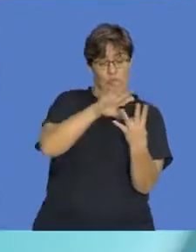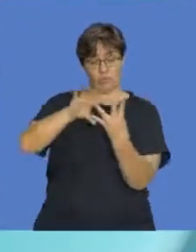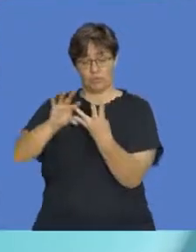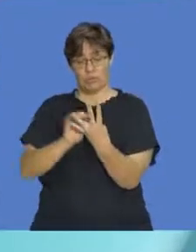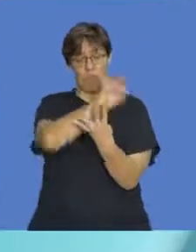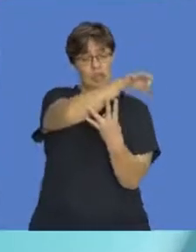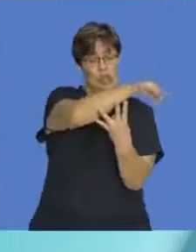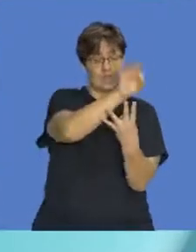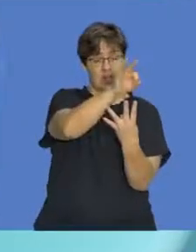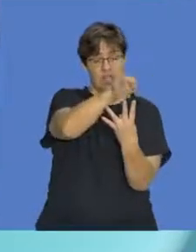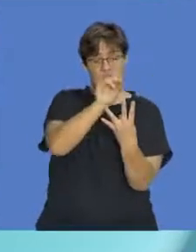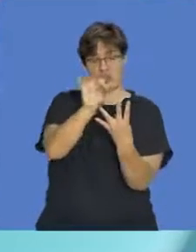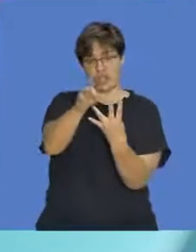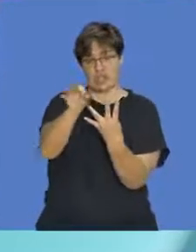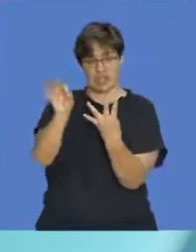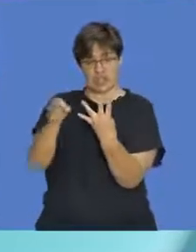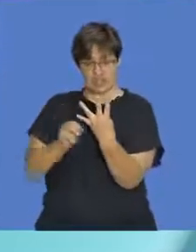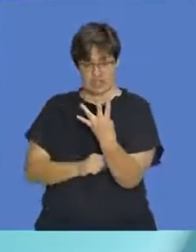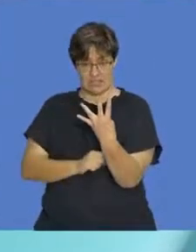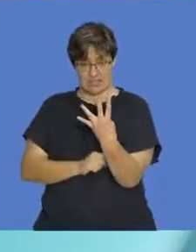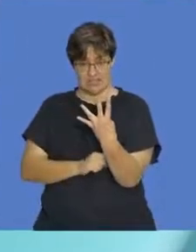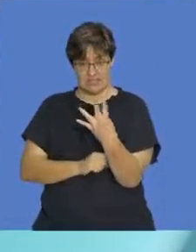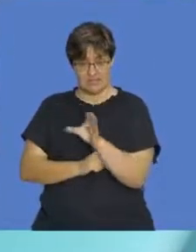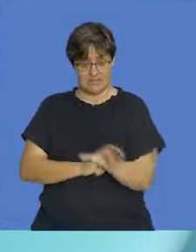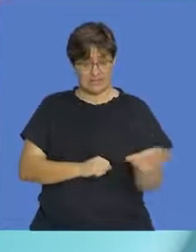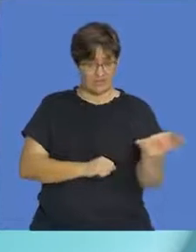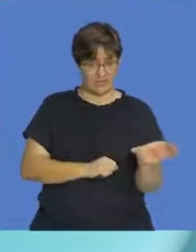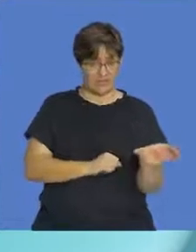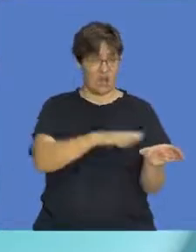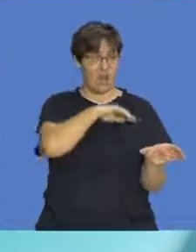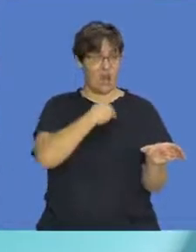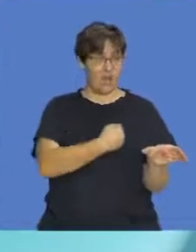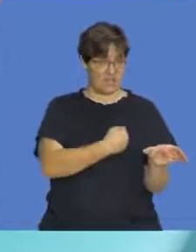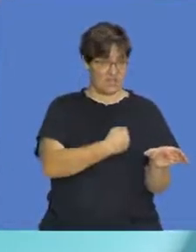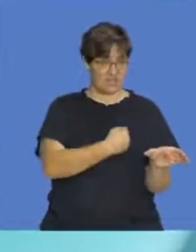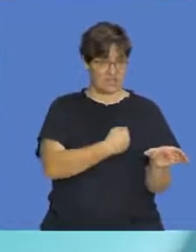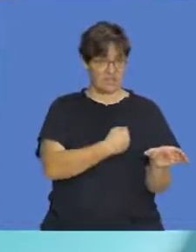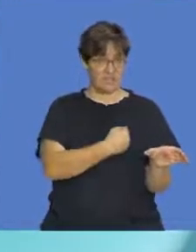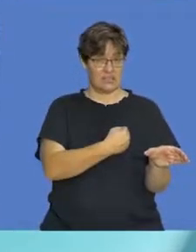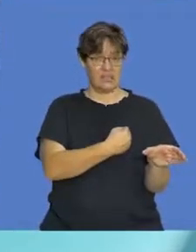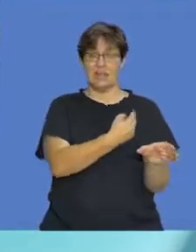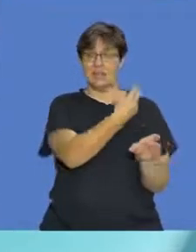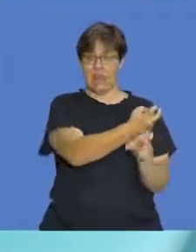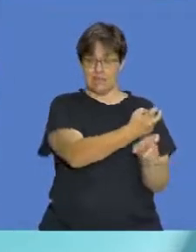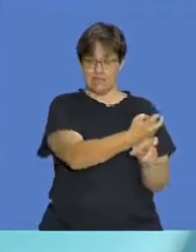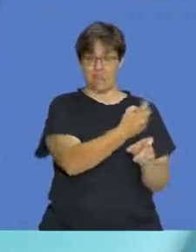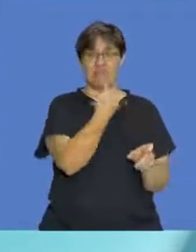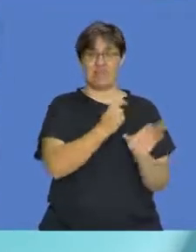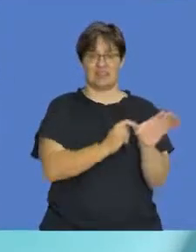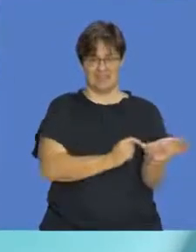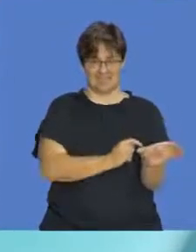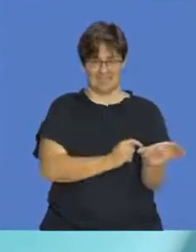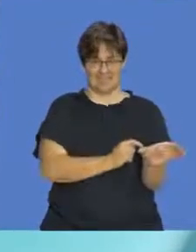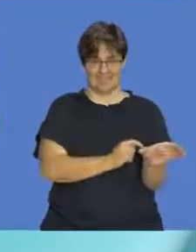13 cards. There's a suite of hearts, which are red. There's a suite of diamonds, which are red.